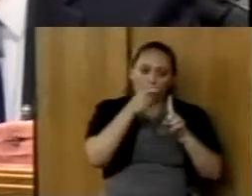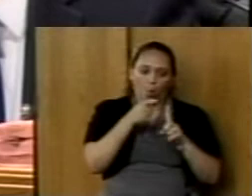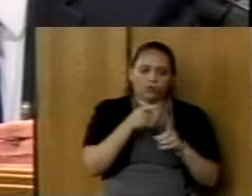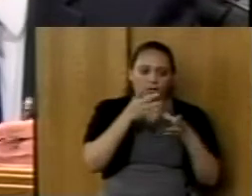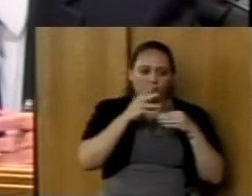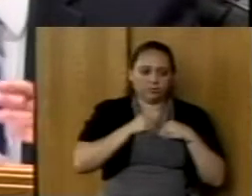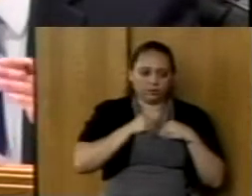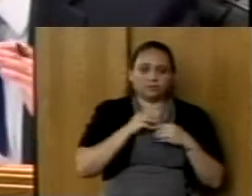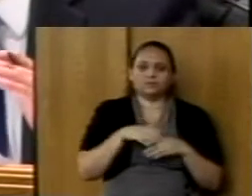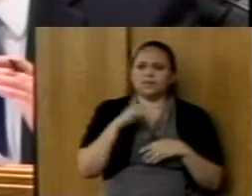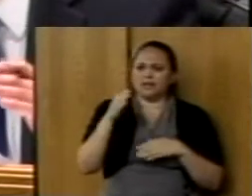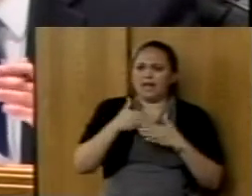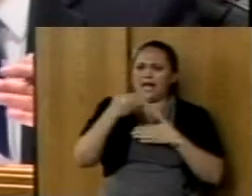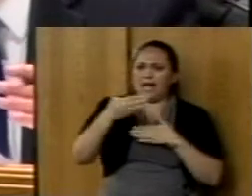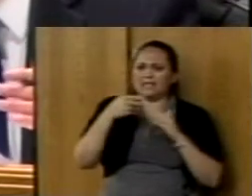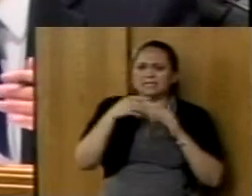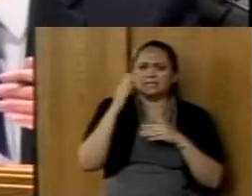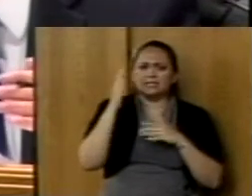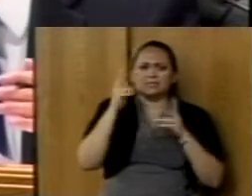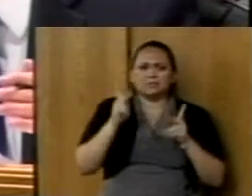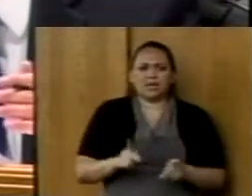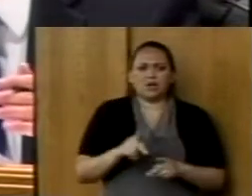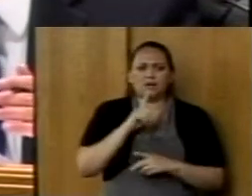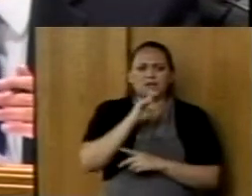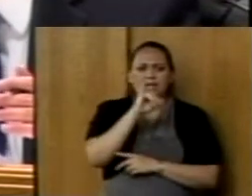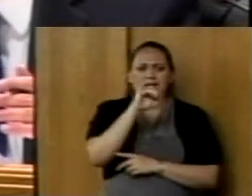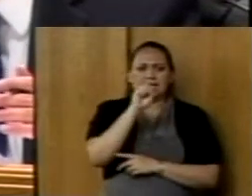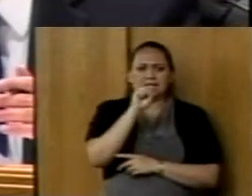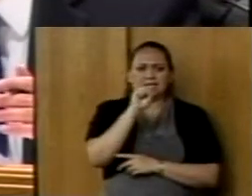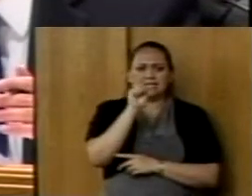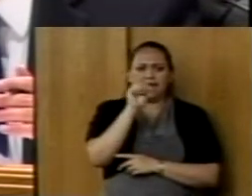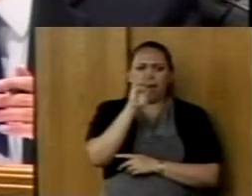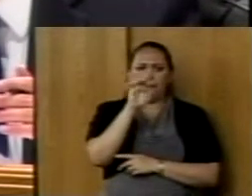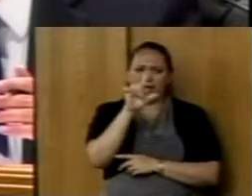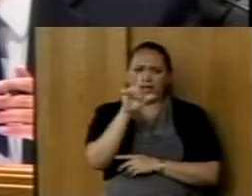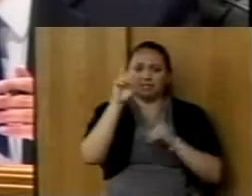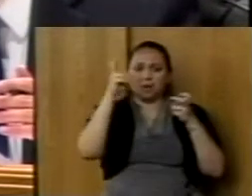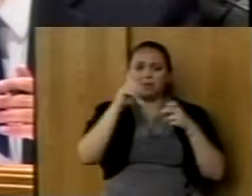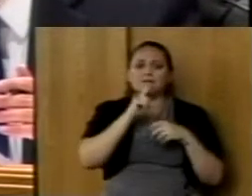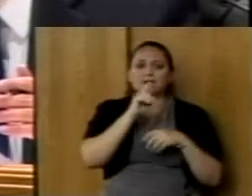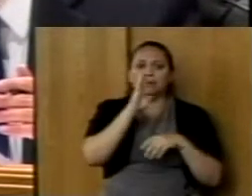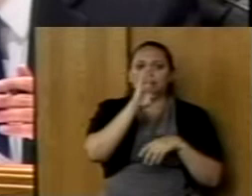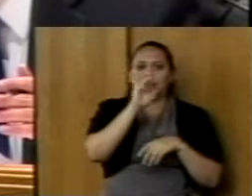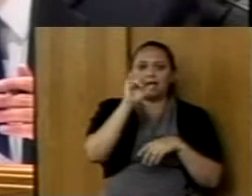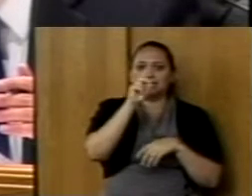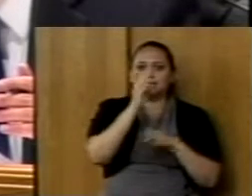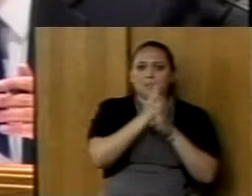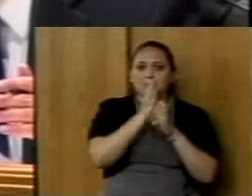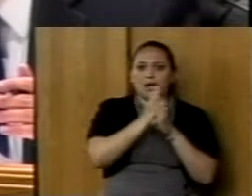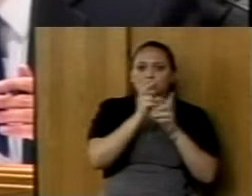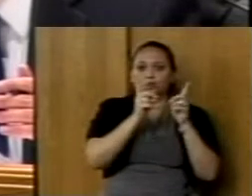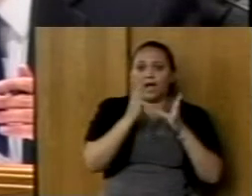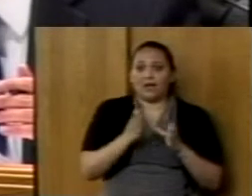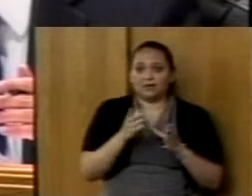I'm not going to try to read your last name because I can't quite read it, is Isabel. The subject is BISD bus drivers.